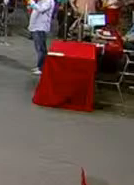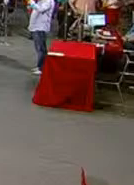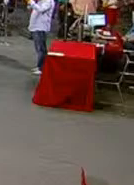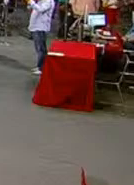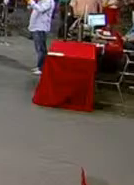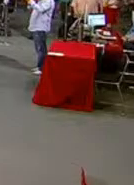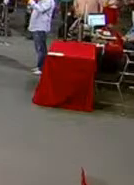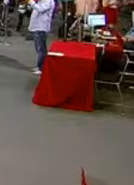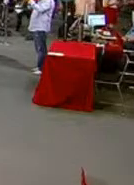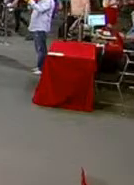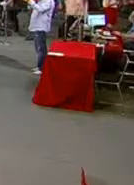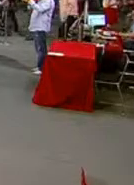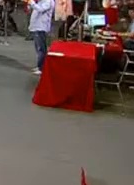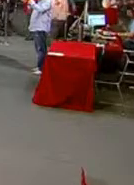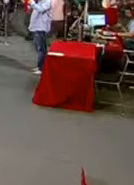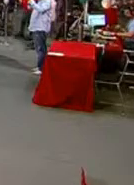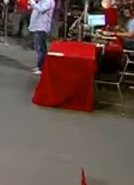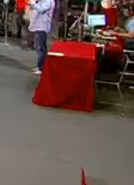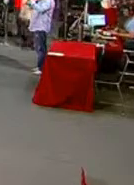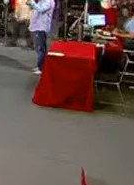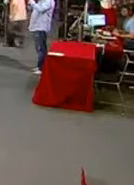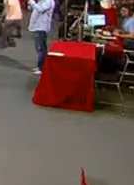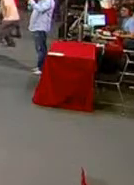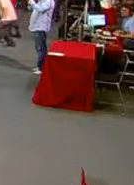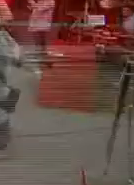Good evening.